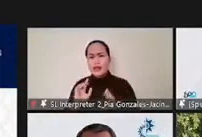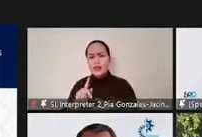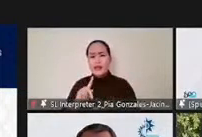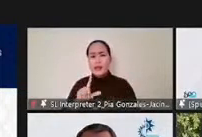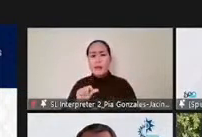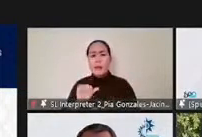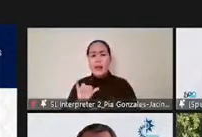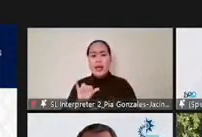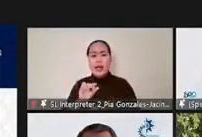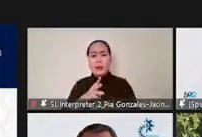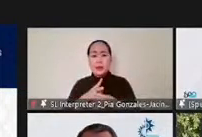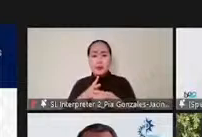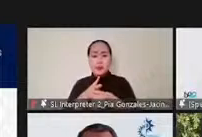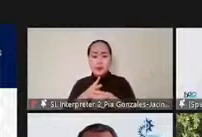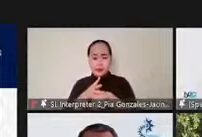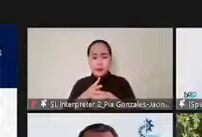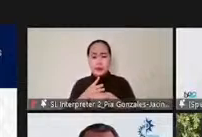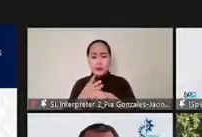plywood.